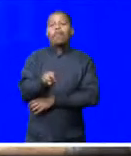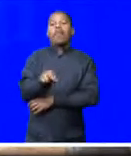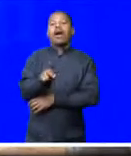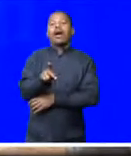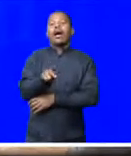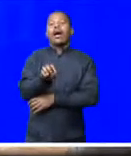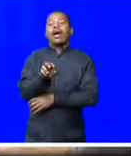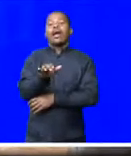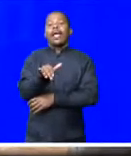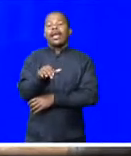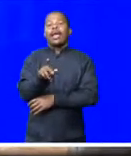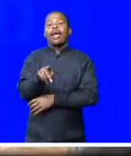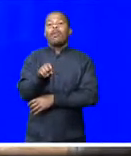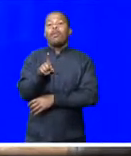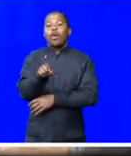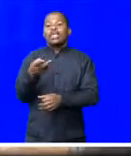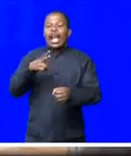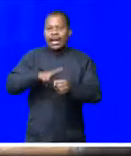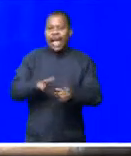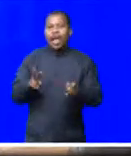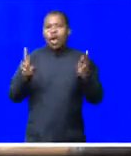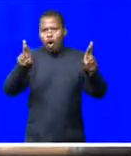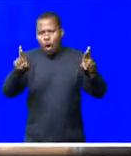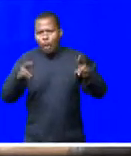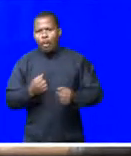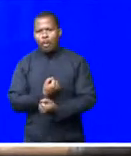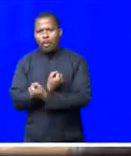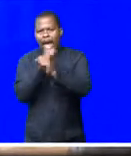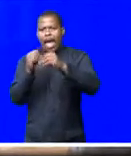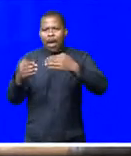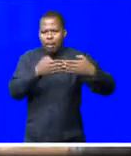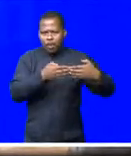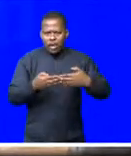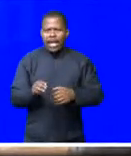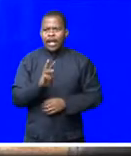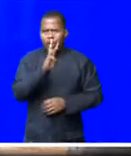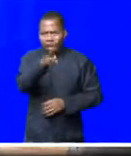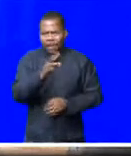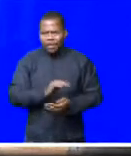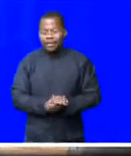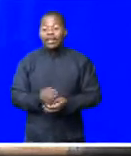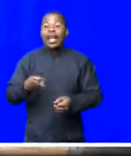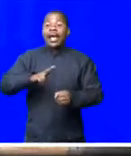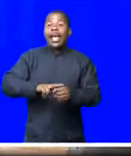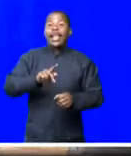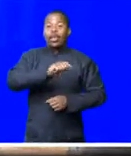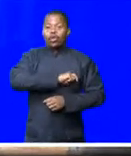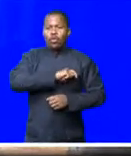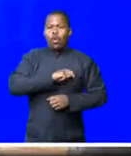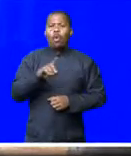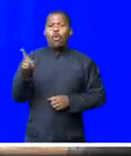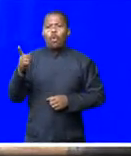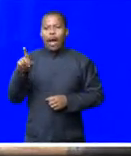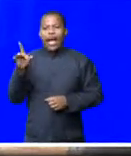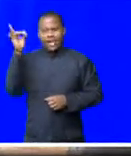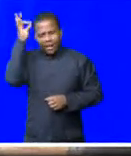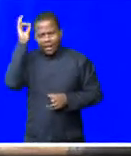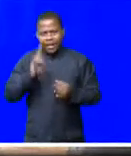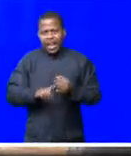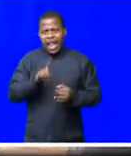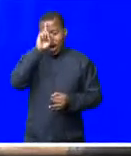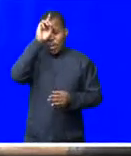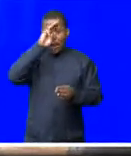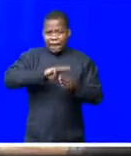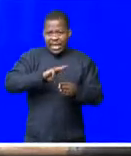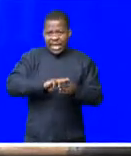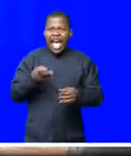emhlabeni. Liciniso lelikhulu lithi ngaphandle kwekubusiselwa ngemakhosi lomsebenzi kuyo